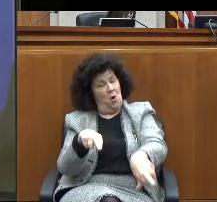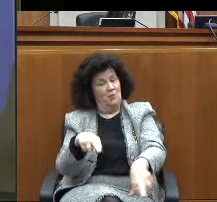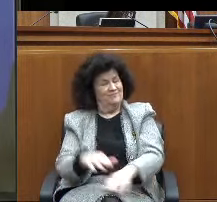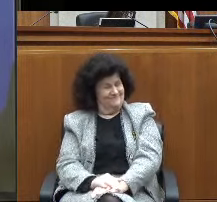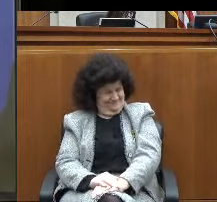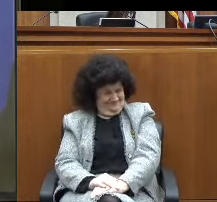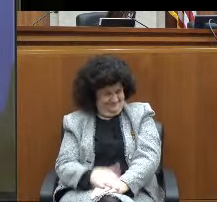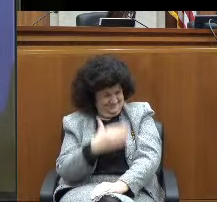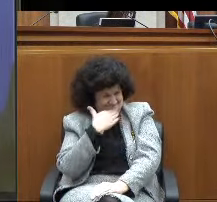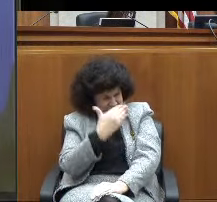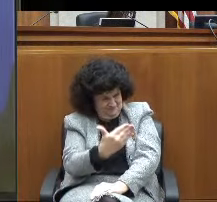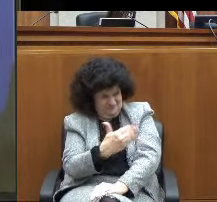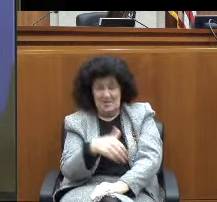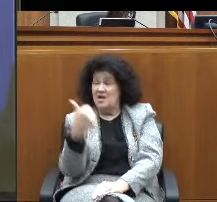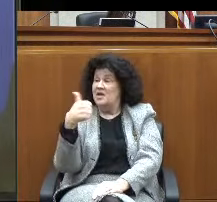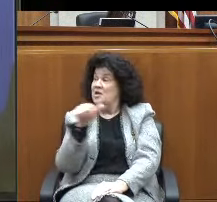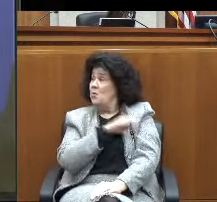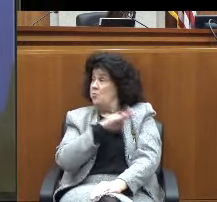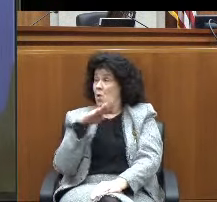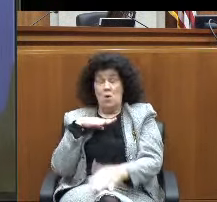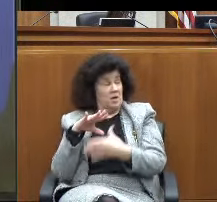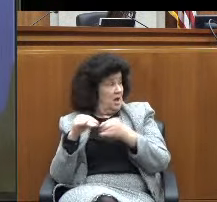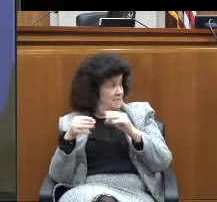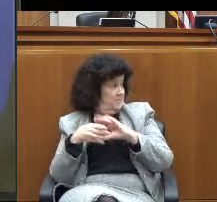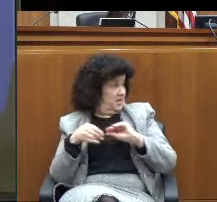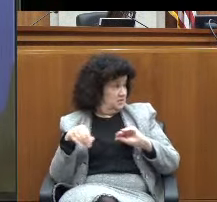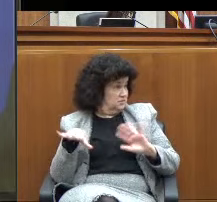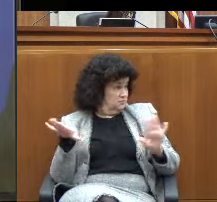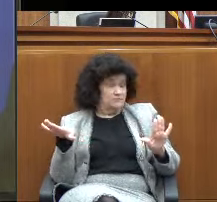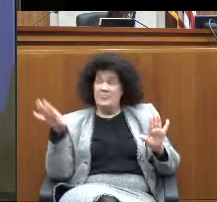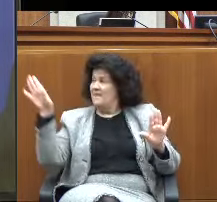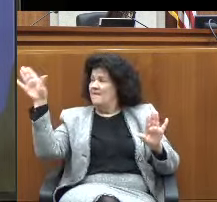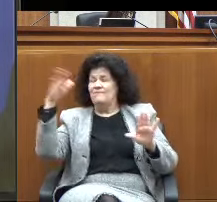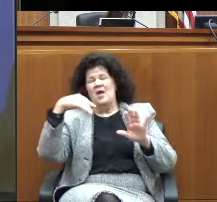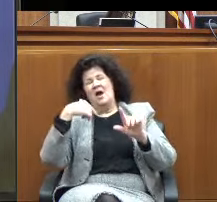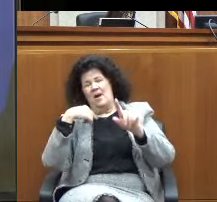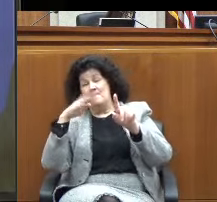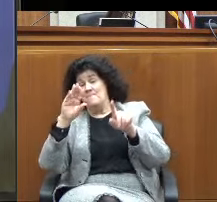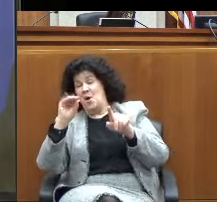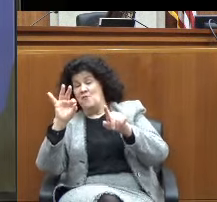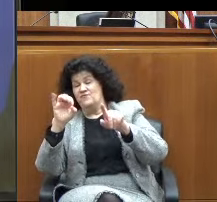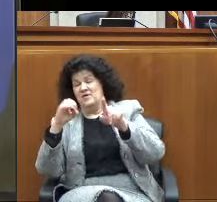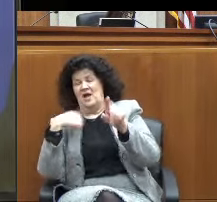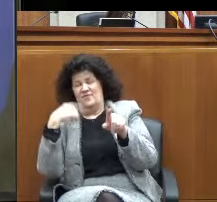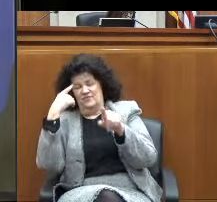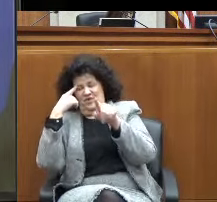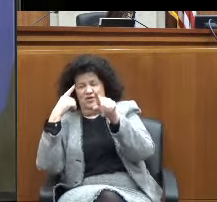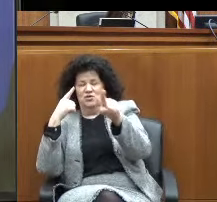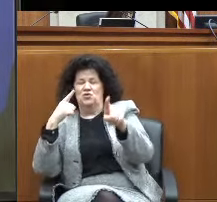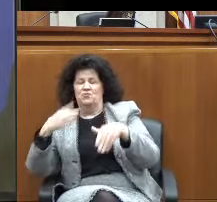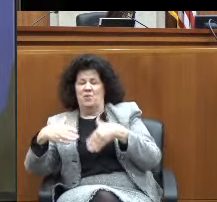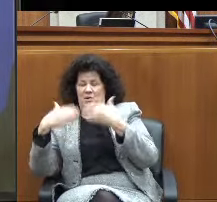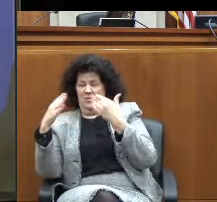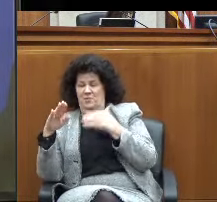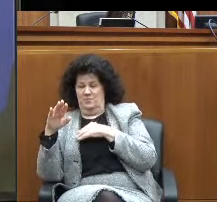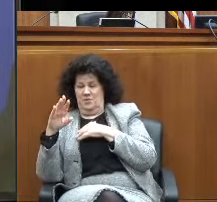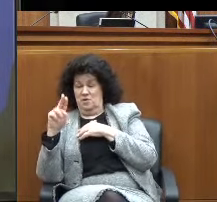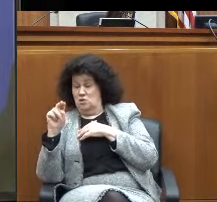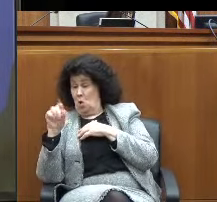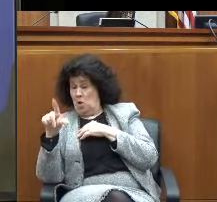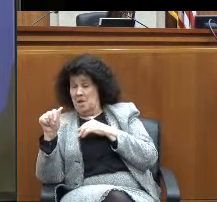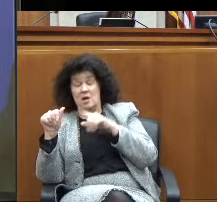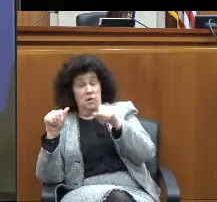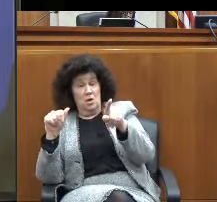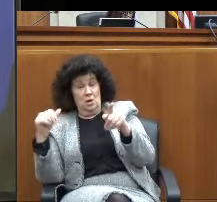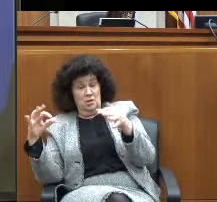Thank you. Any comments from the board? Okay, Ms. Becky. I think you brought up Youth Force NOLA, and I just wanted to make sure